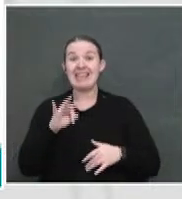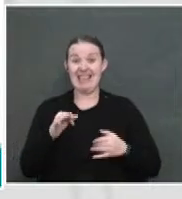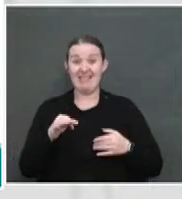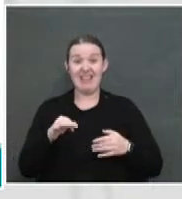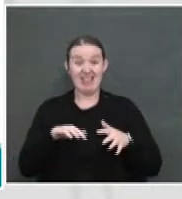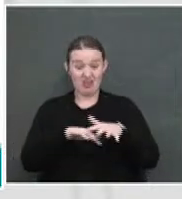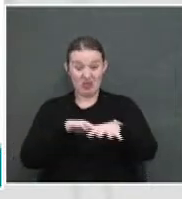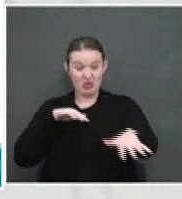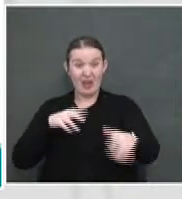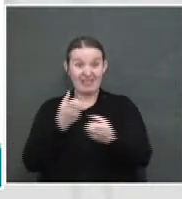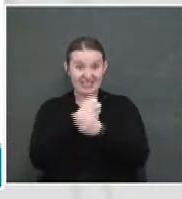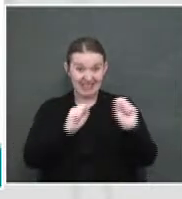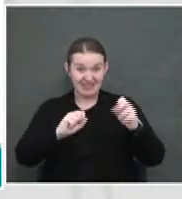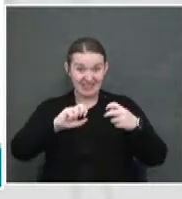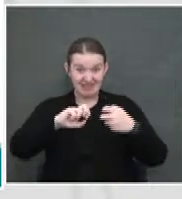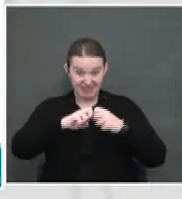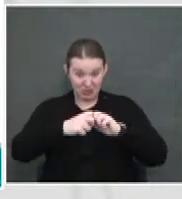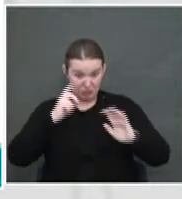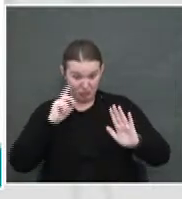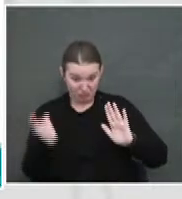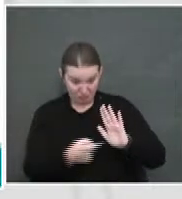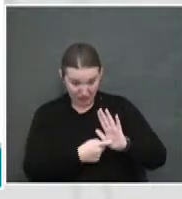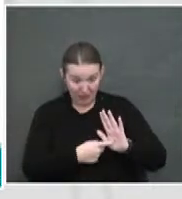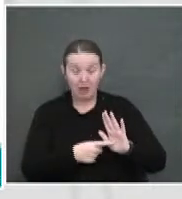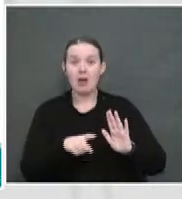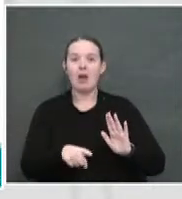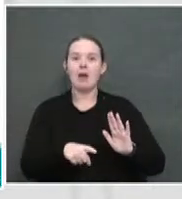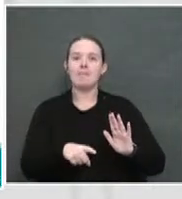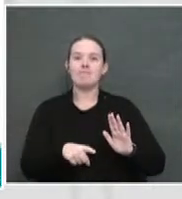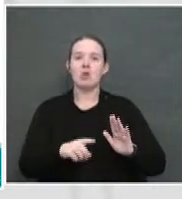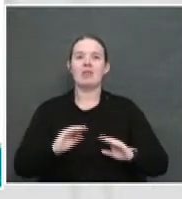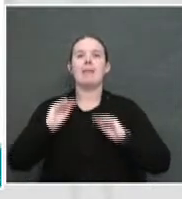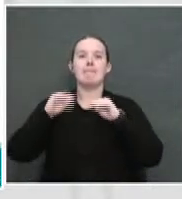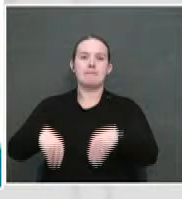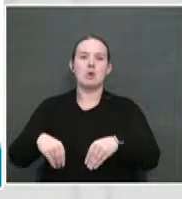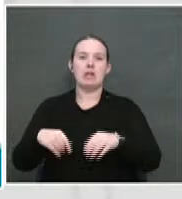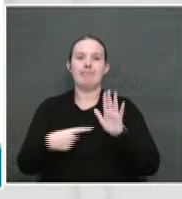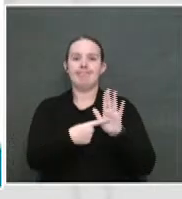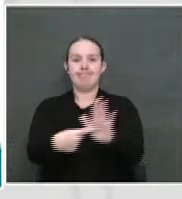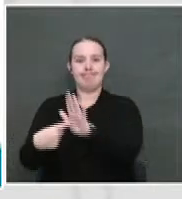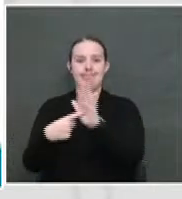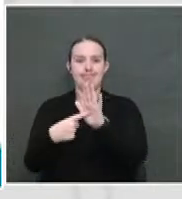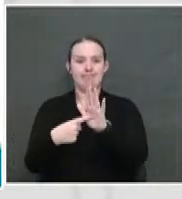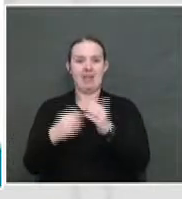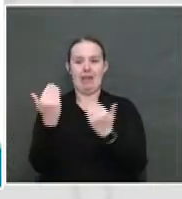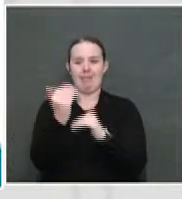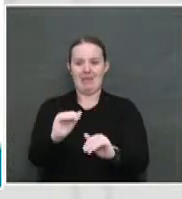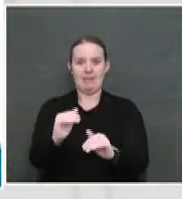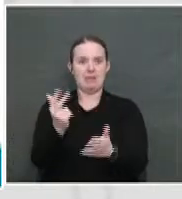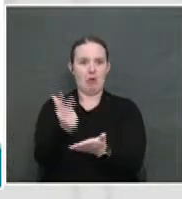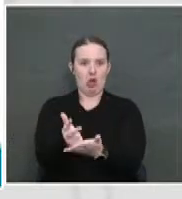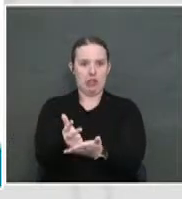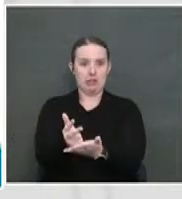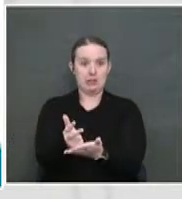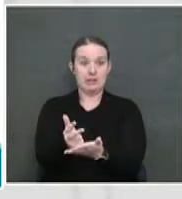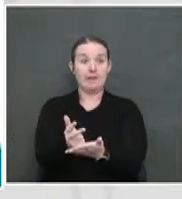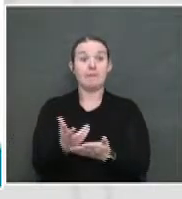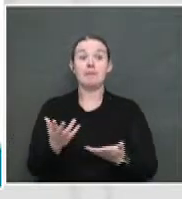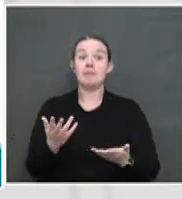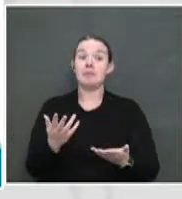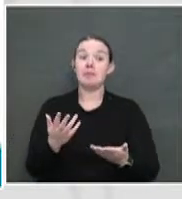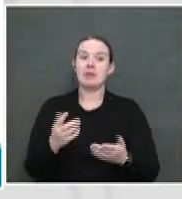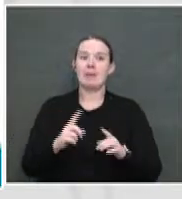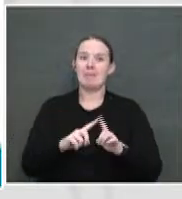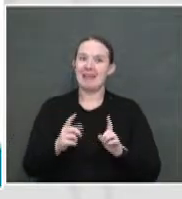safety issue is verified, then restricted parking signage is installed. That restricted parking signage is the result of